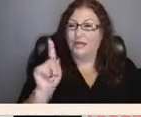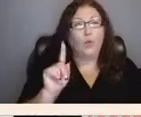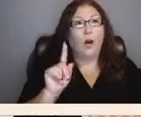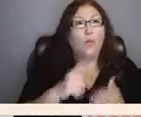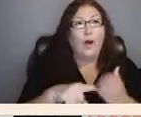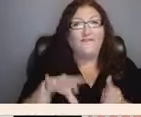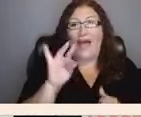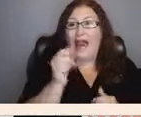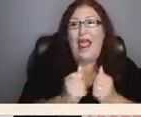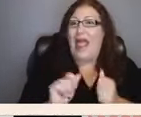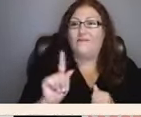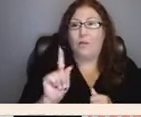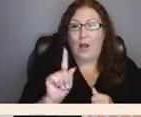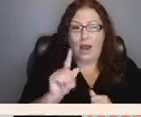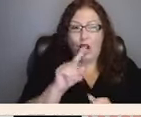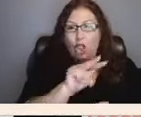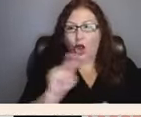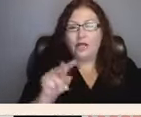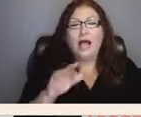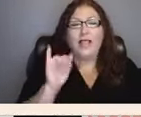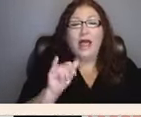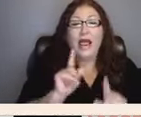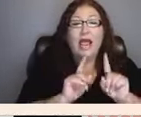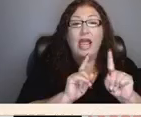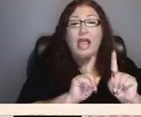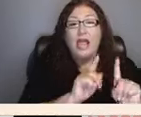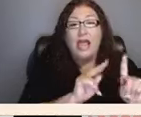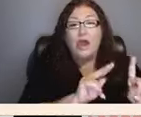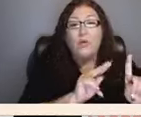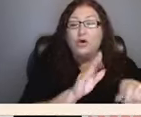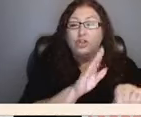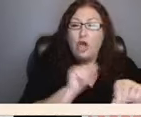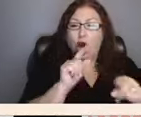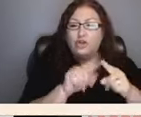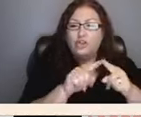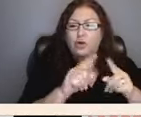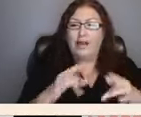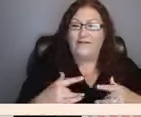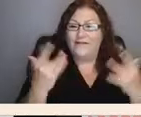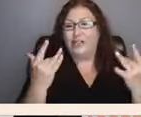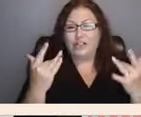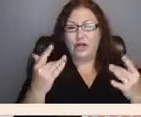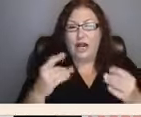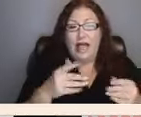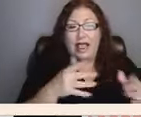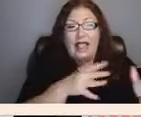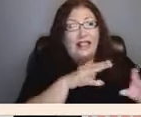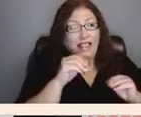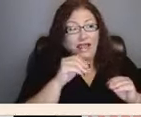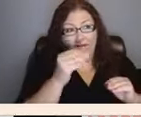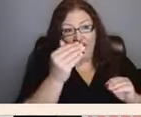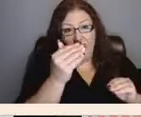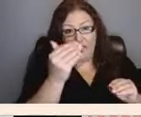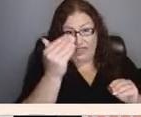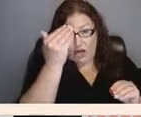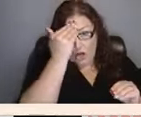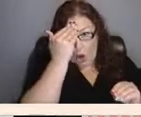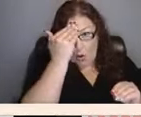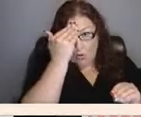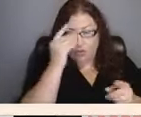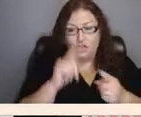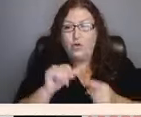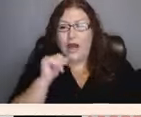hero is called to an adventure, leaving the known world into an unknown world. And he